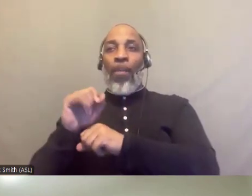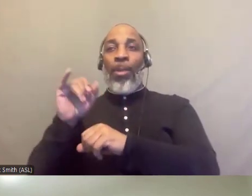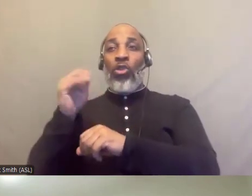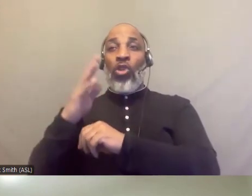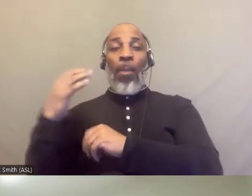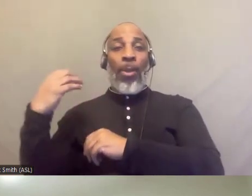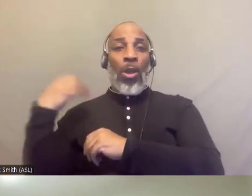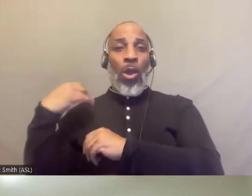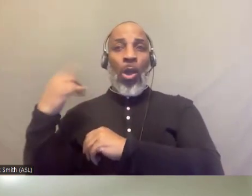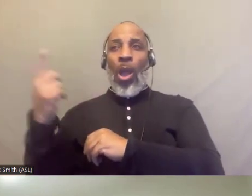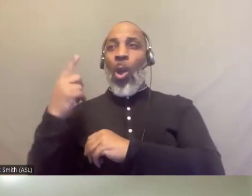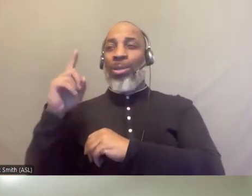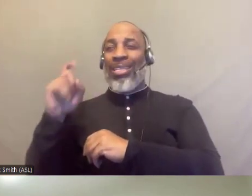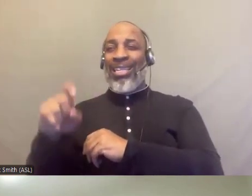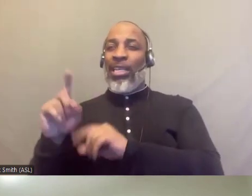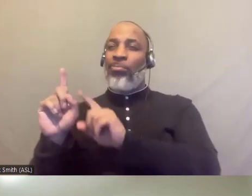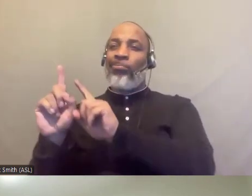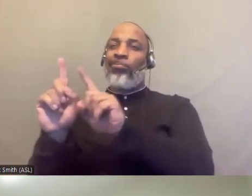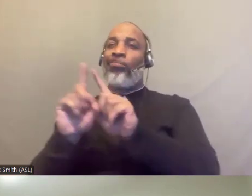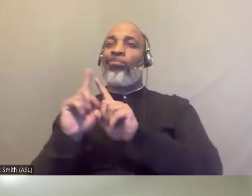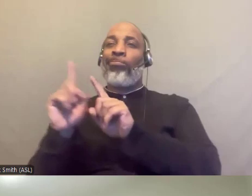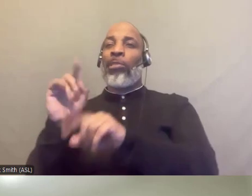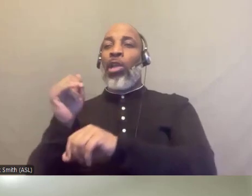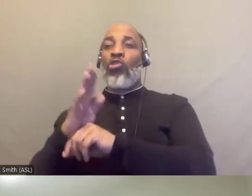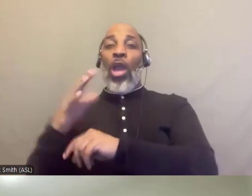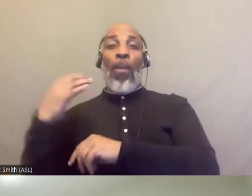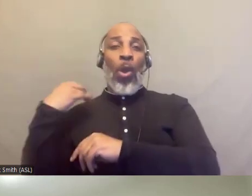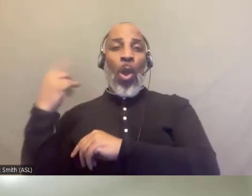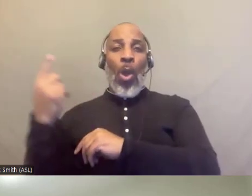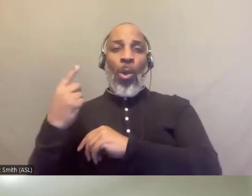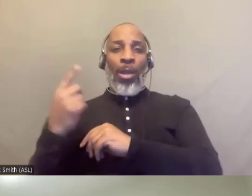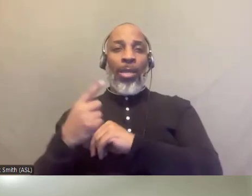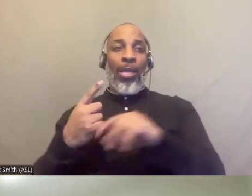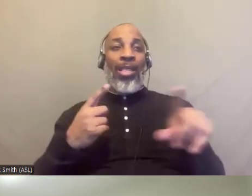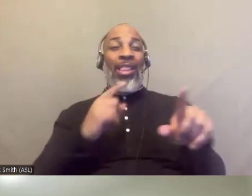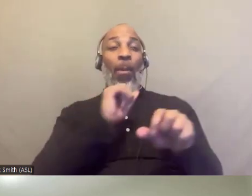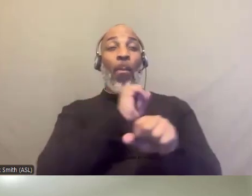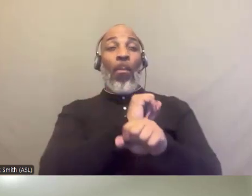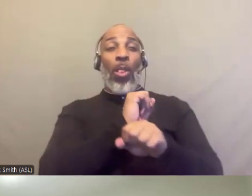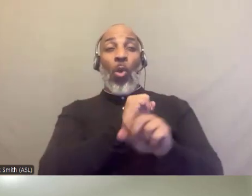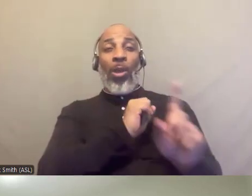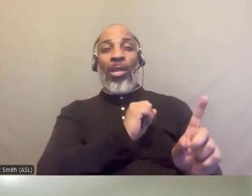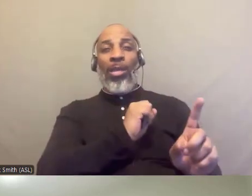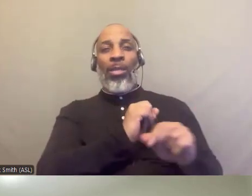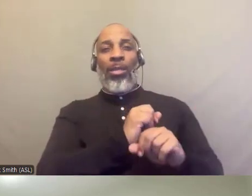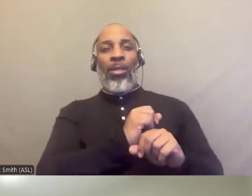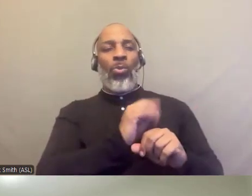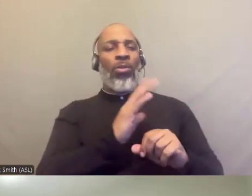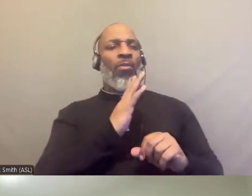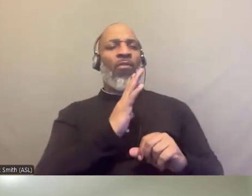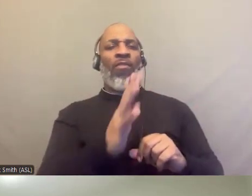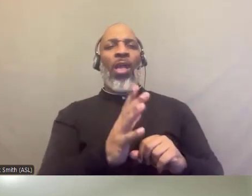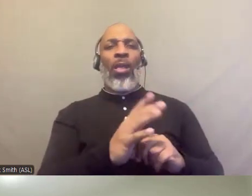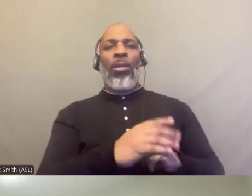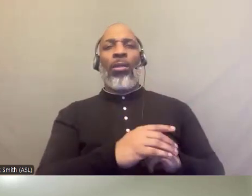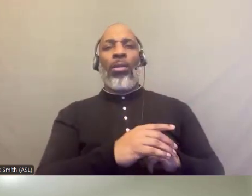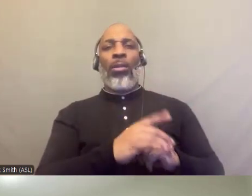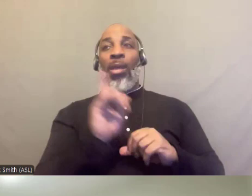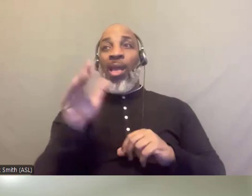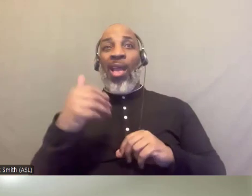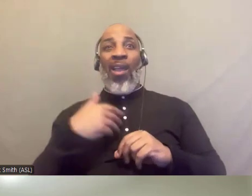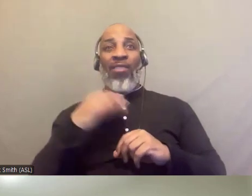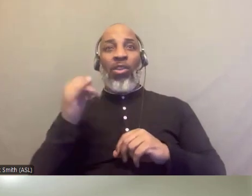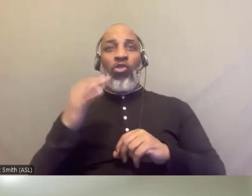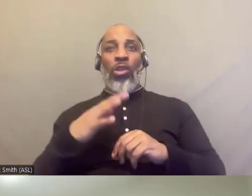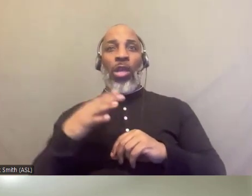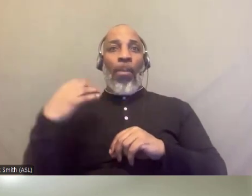much was always going to need a job coach due to the nature of his disabilities. The employer in that case was totally fine with the employee having a job